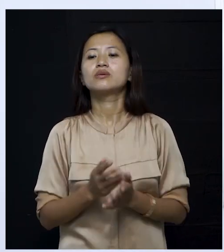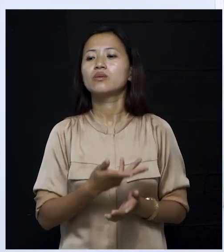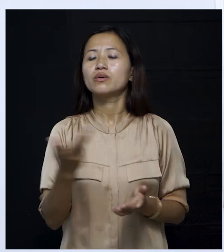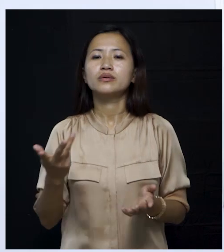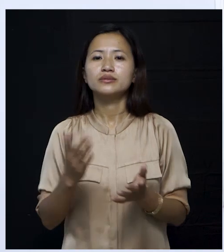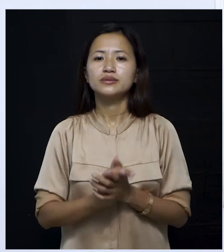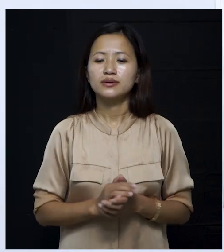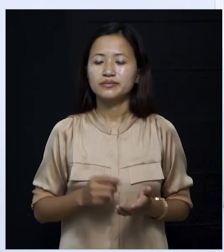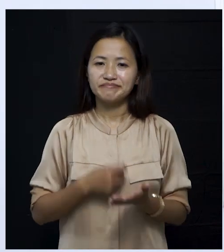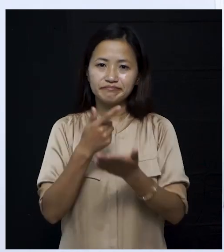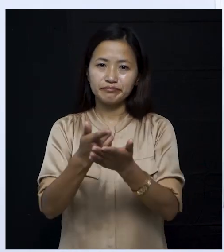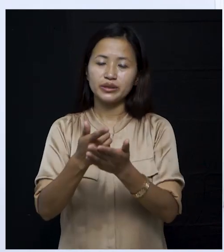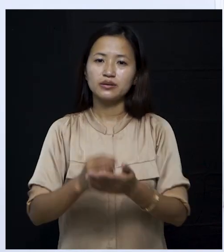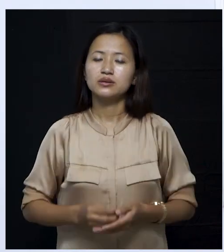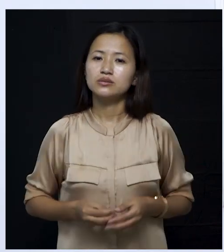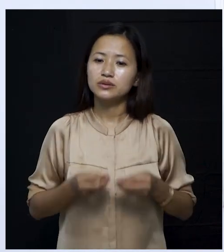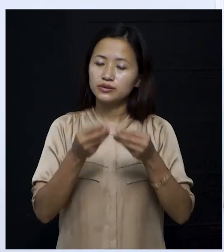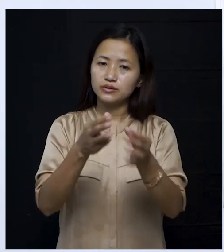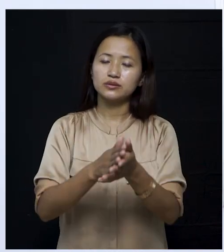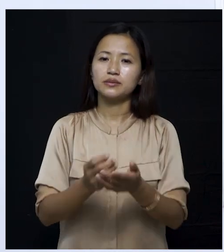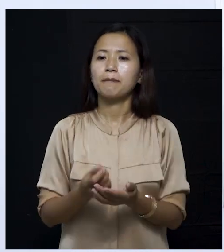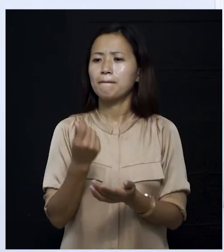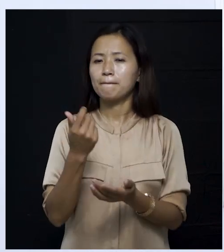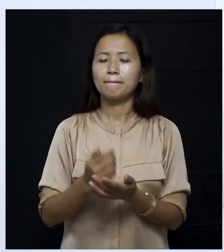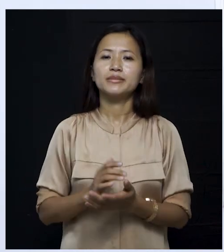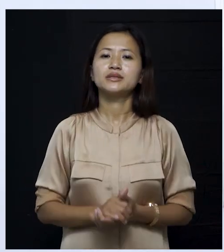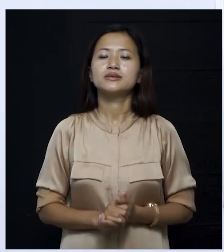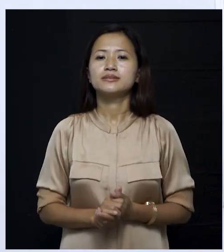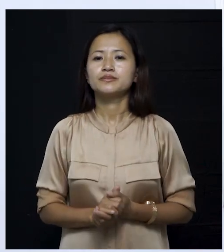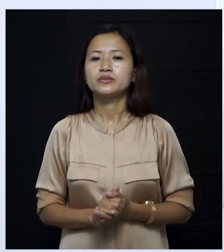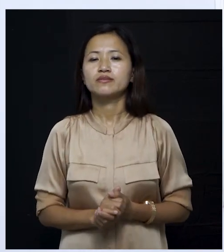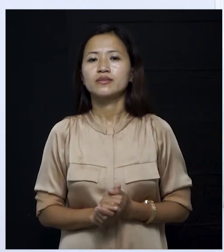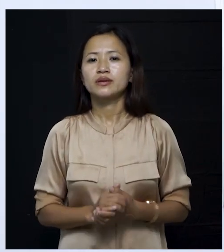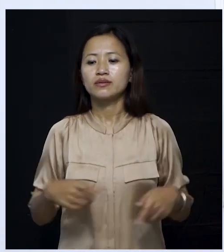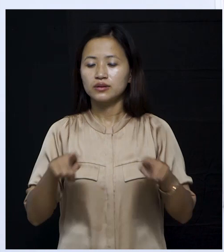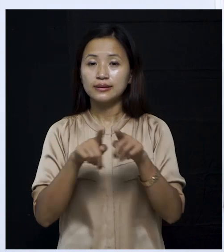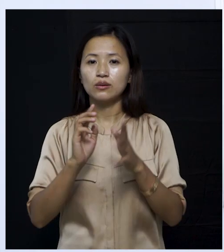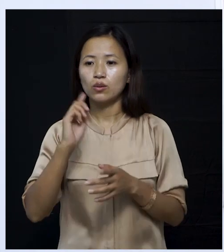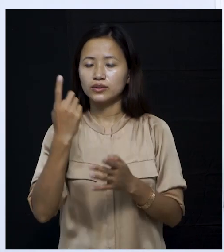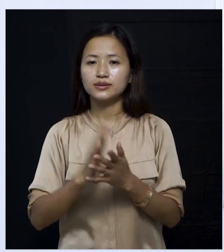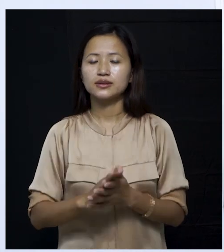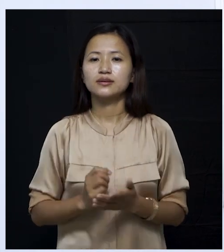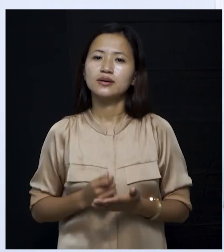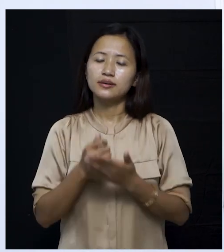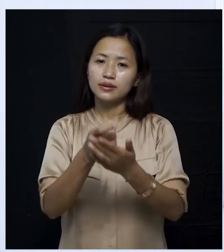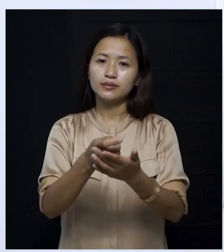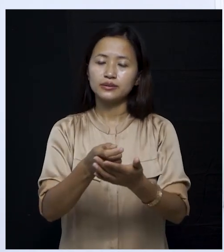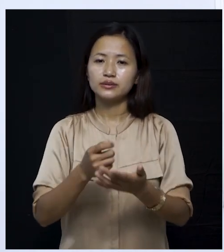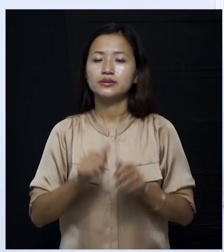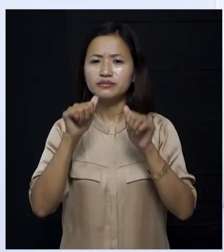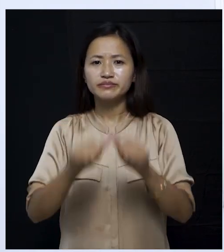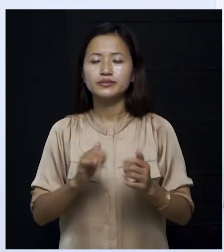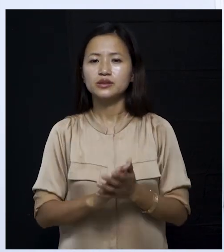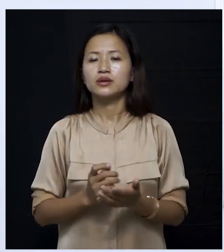are unable to repay the money back. Okay, they always falls under the trap, and once they are unable to repay the money back,